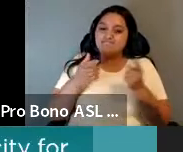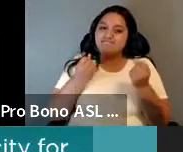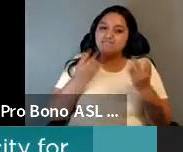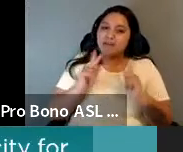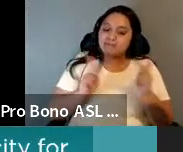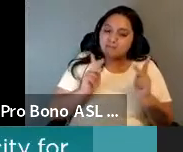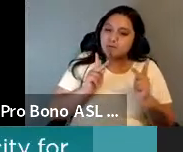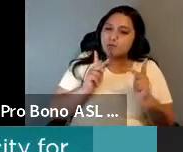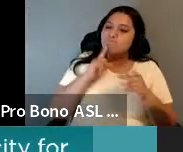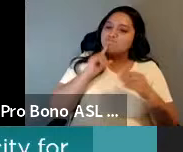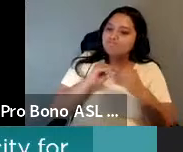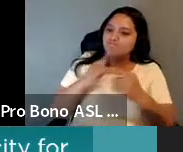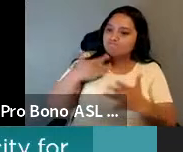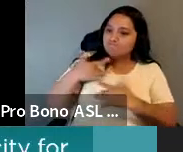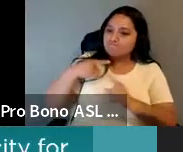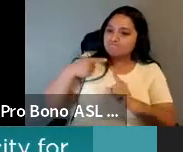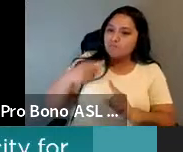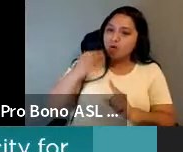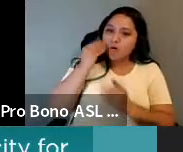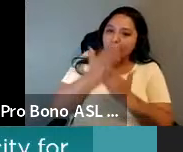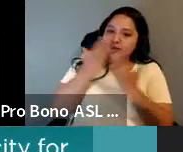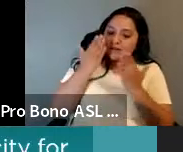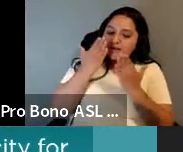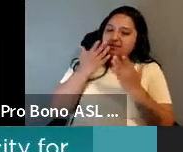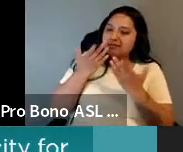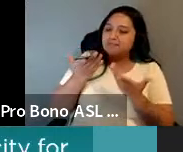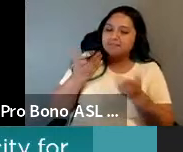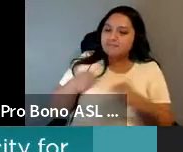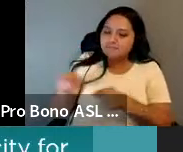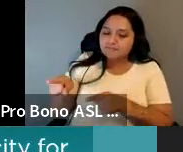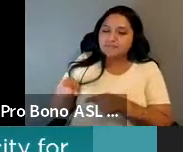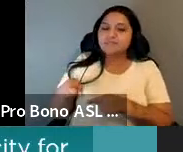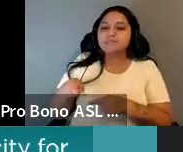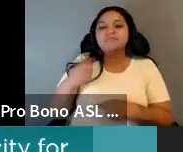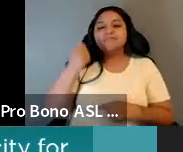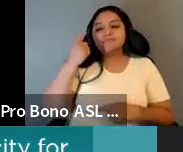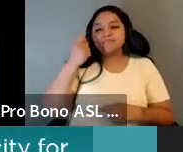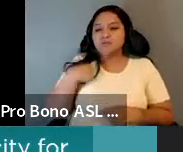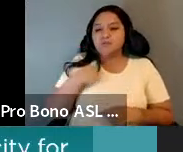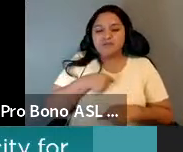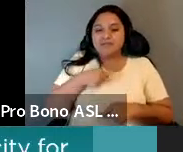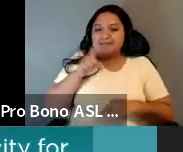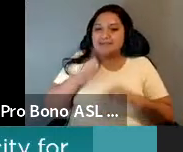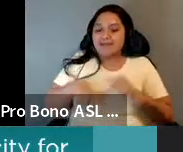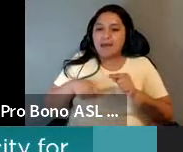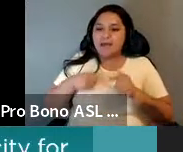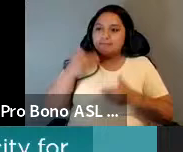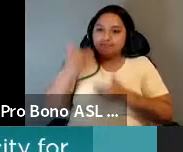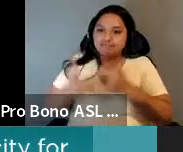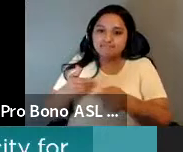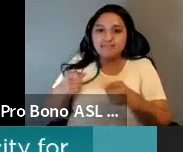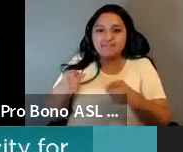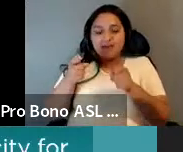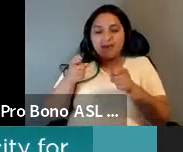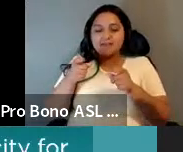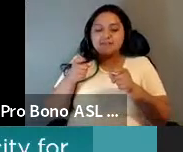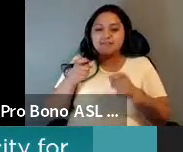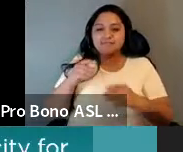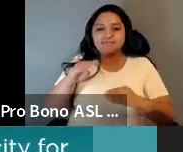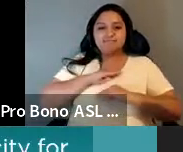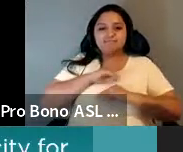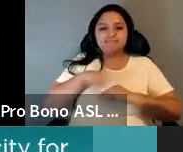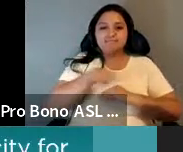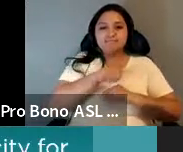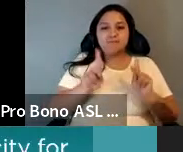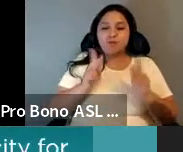understand that we can't move as fast as people would like to see to have a more impact,